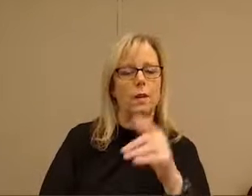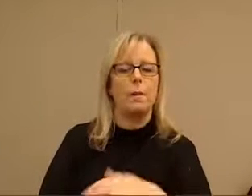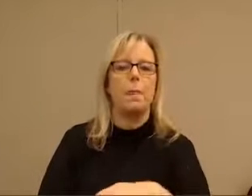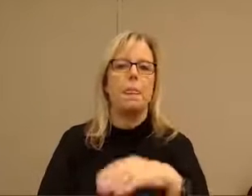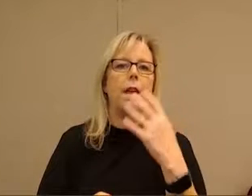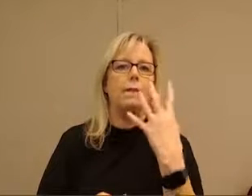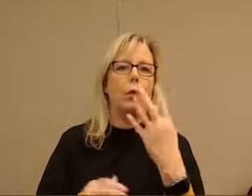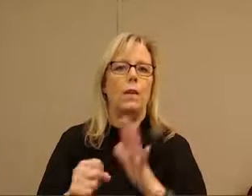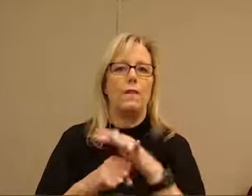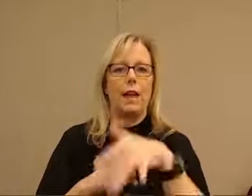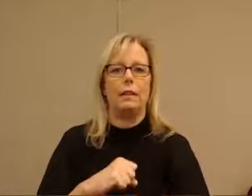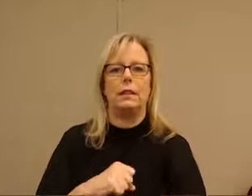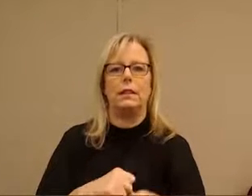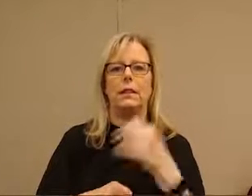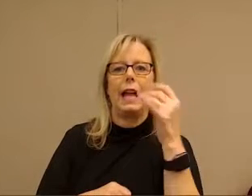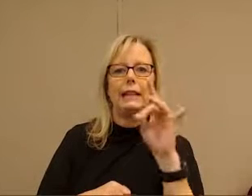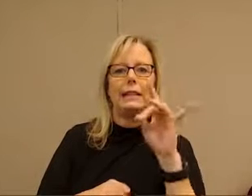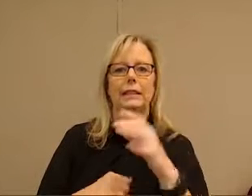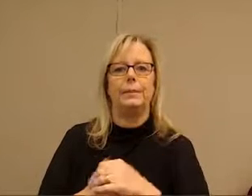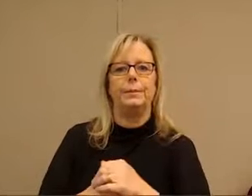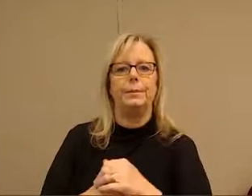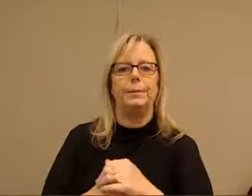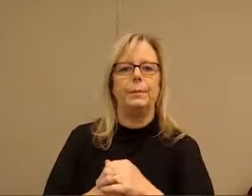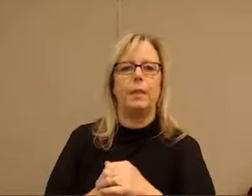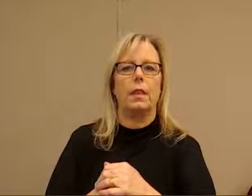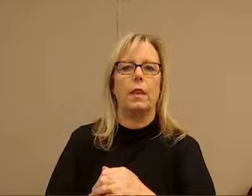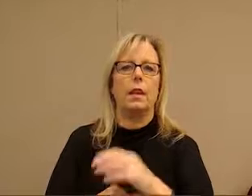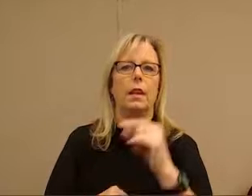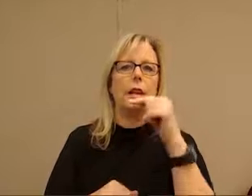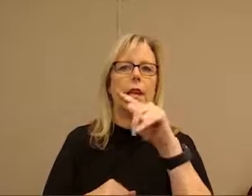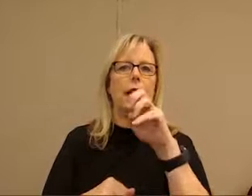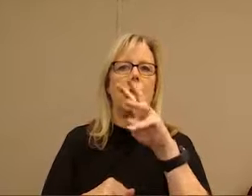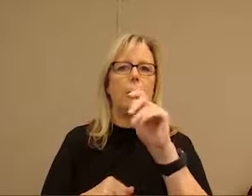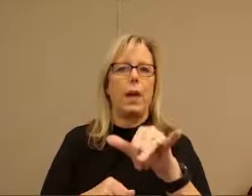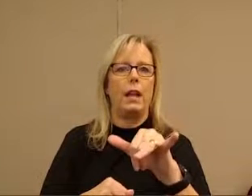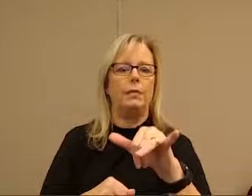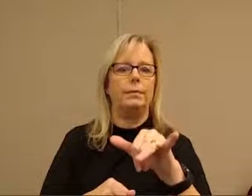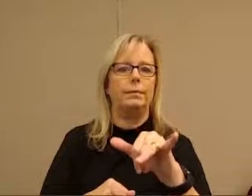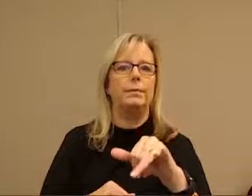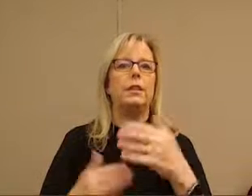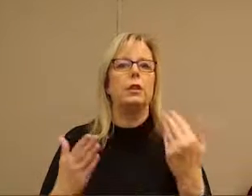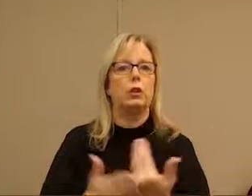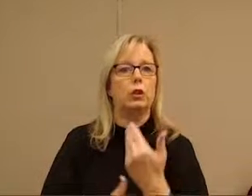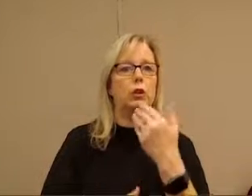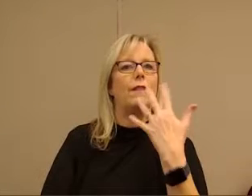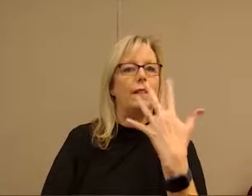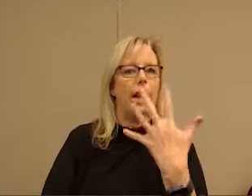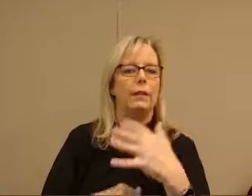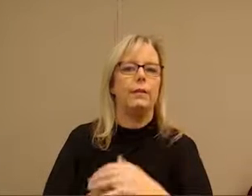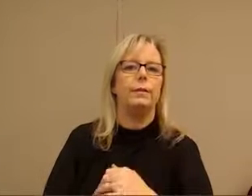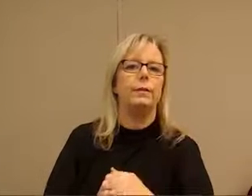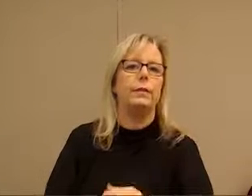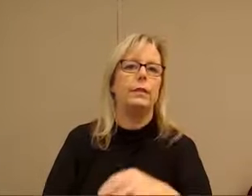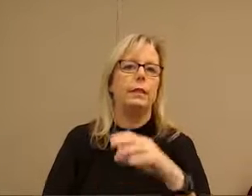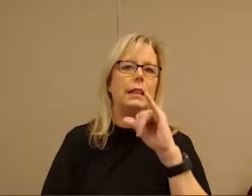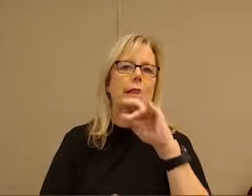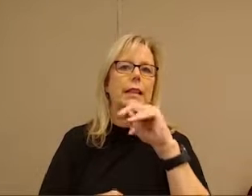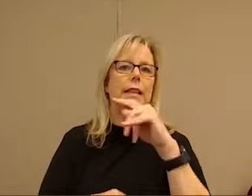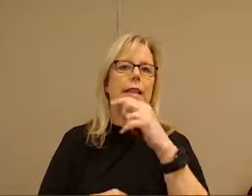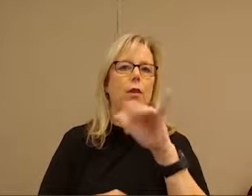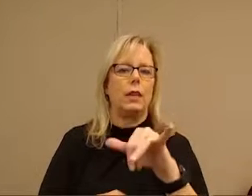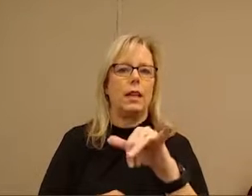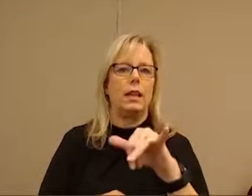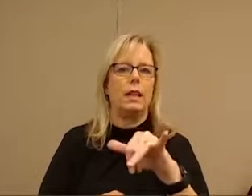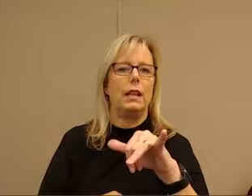Four Fountains, 18 new cases. Gateway Foundation, 5 new cases. Integrity Healthcare of